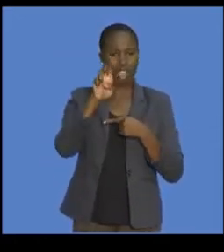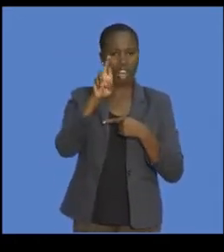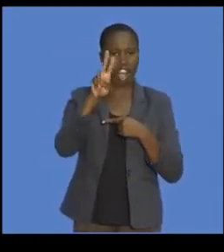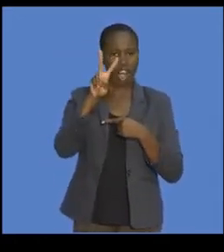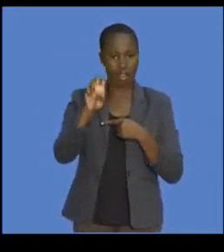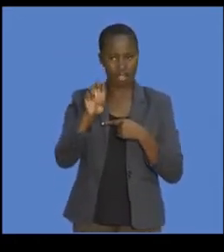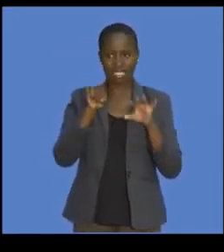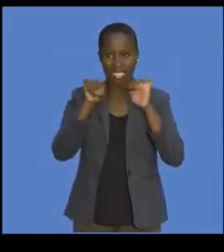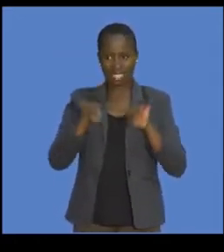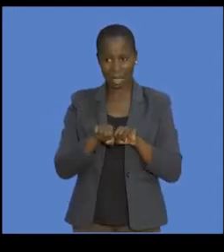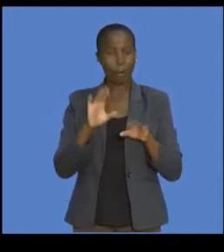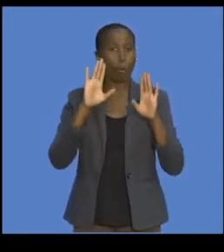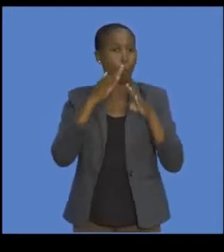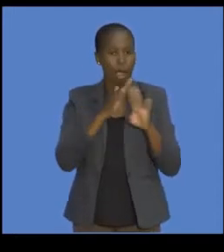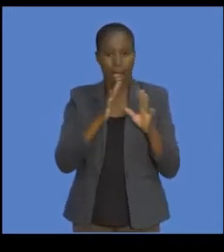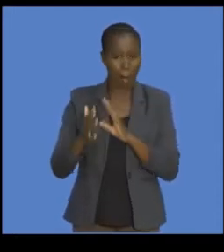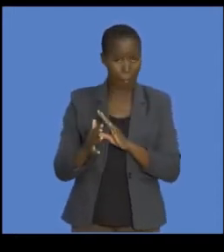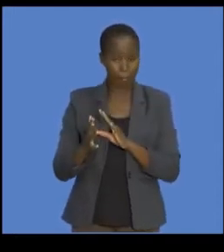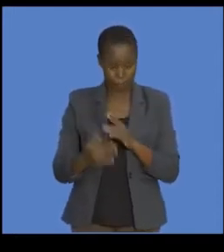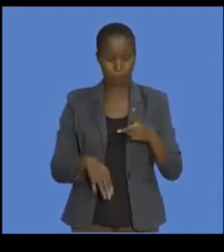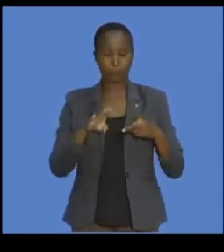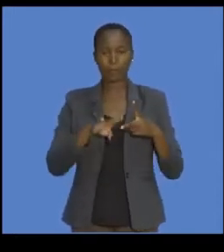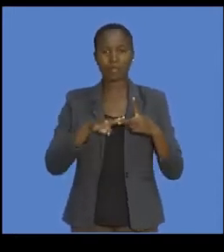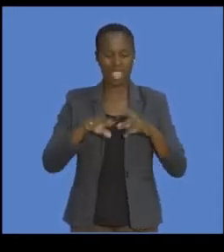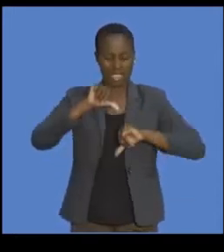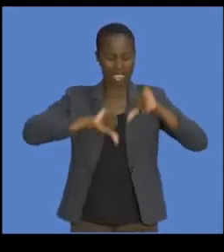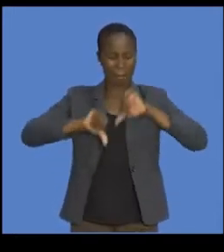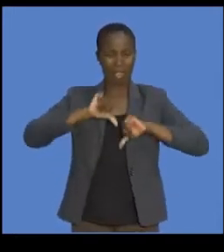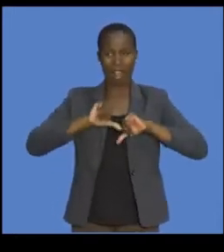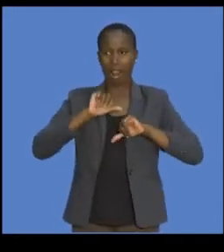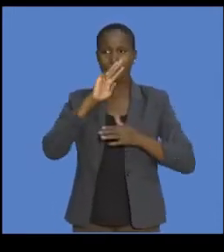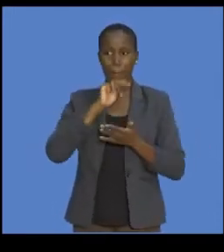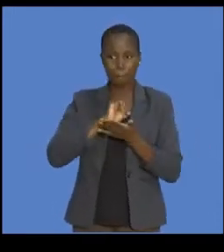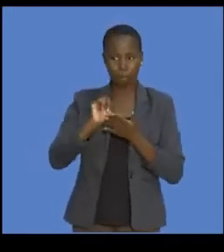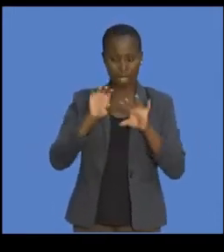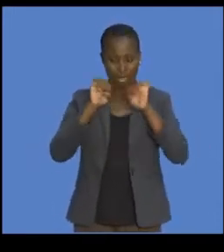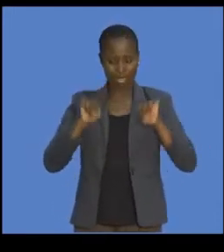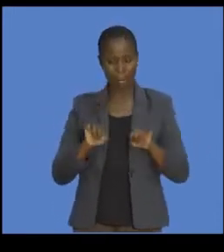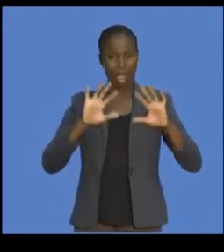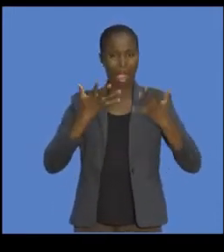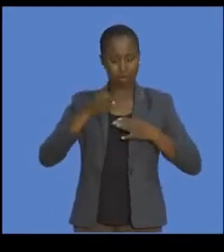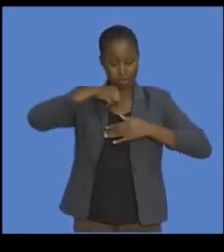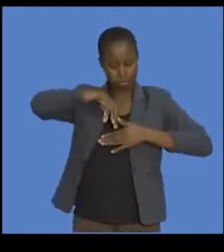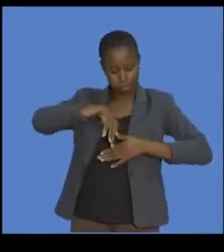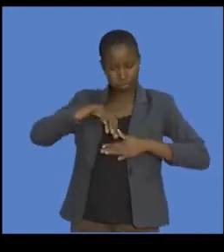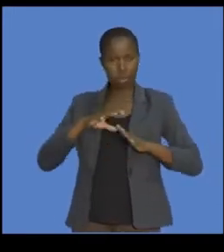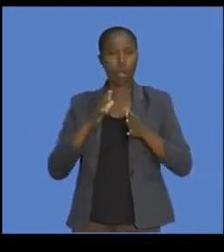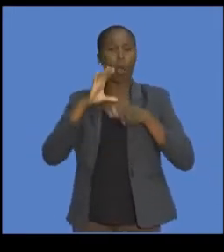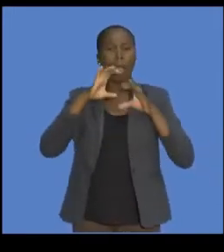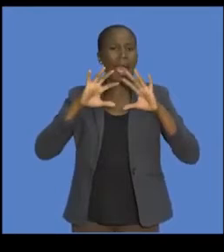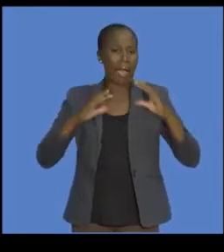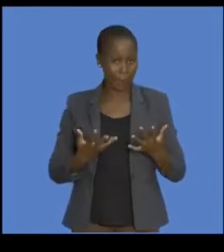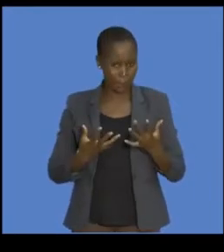going to spend some time looking at chemical messages in the endocrine system. We're going to look at what hormones